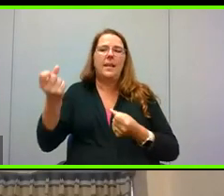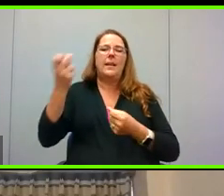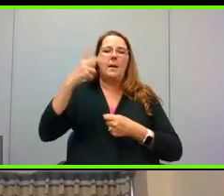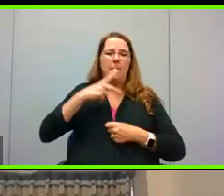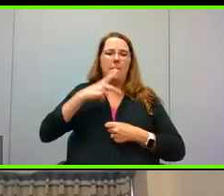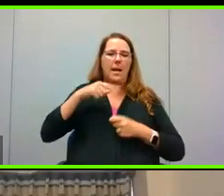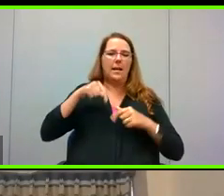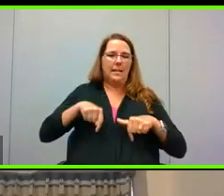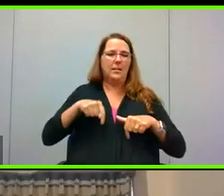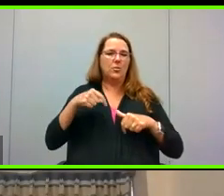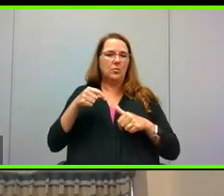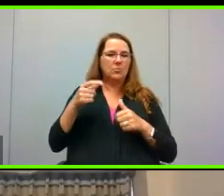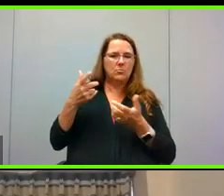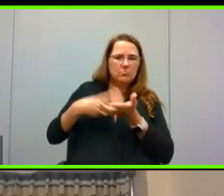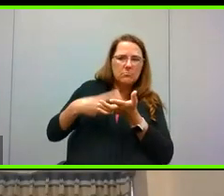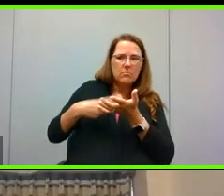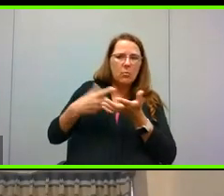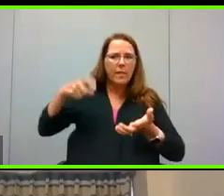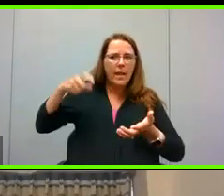need to maintain employment.